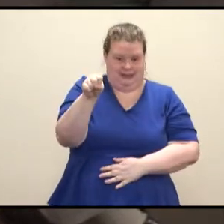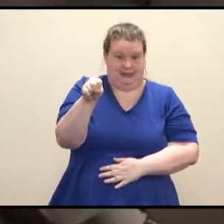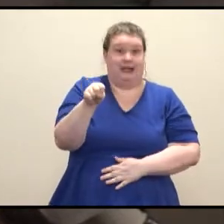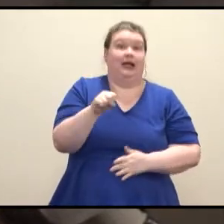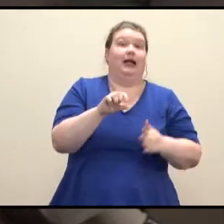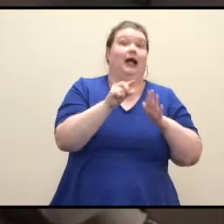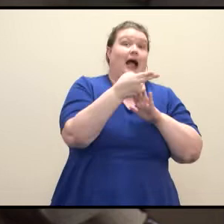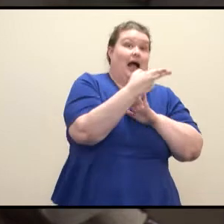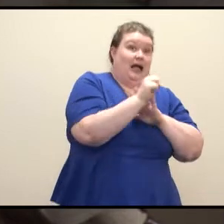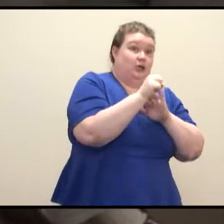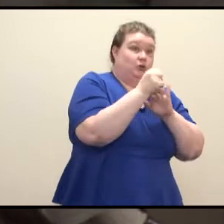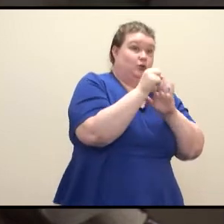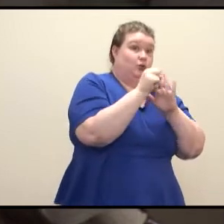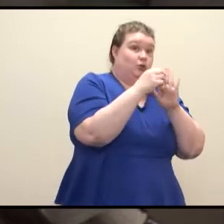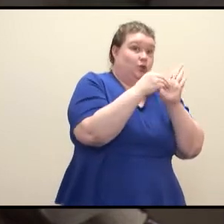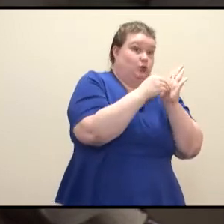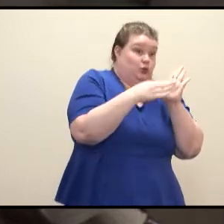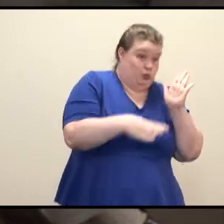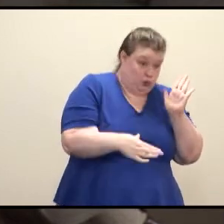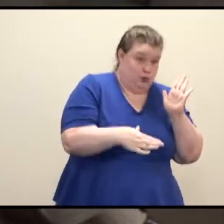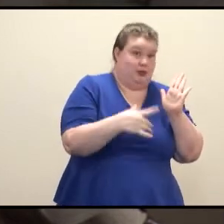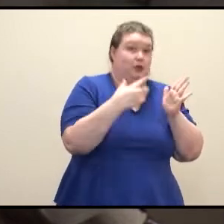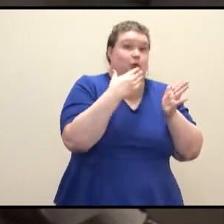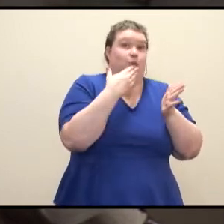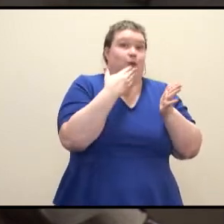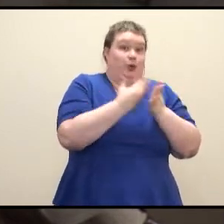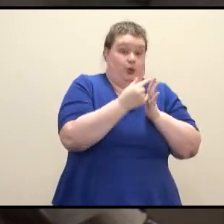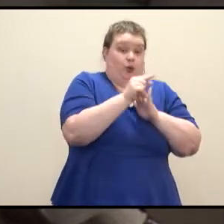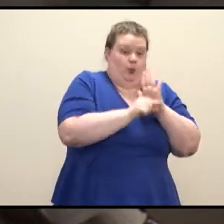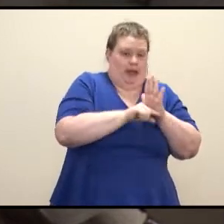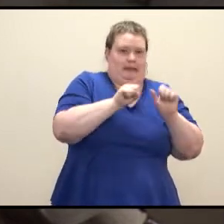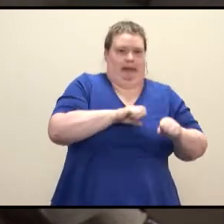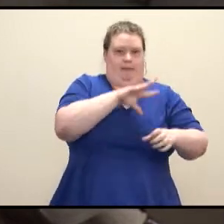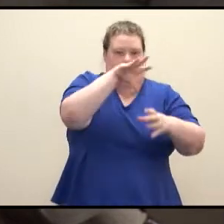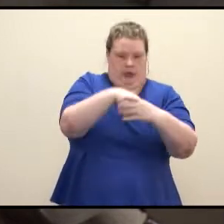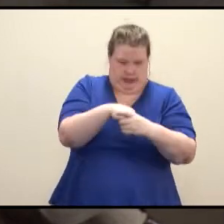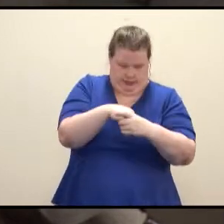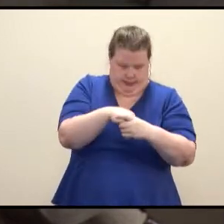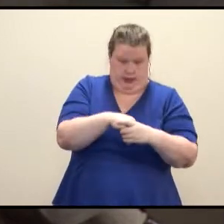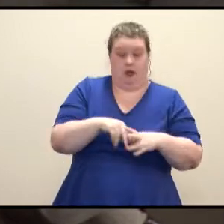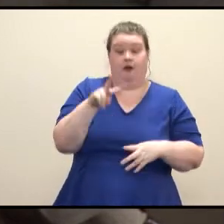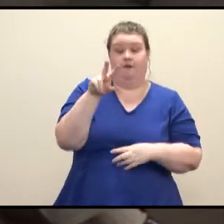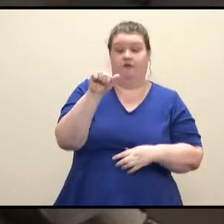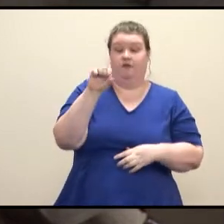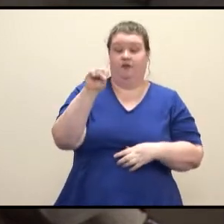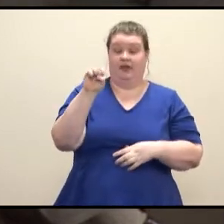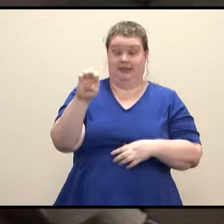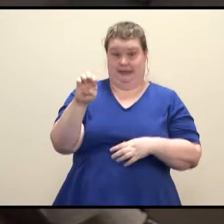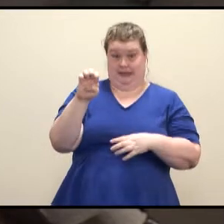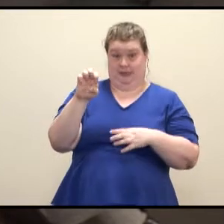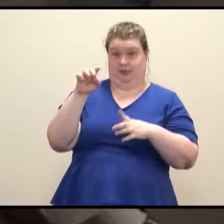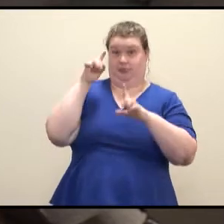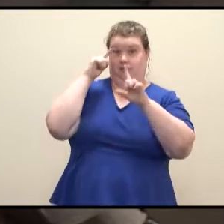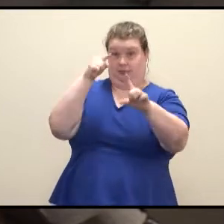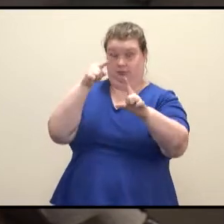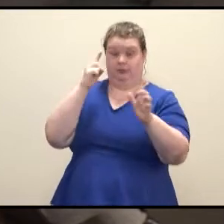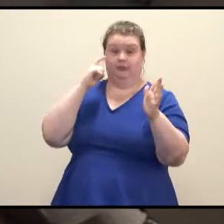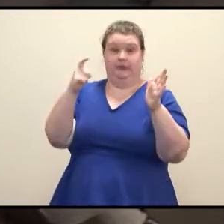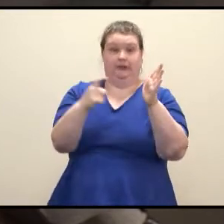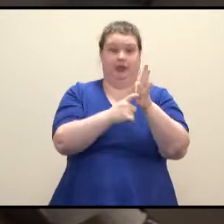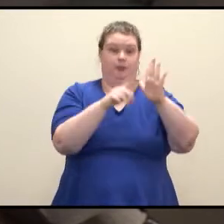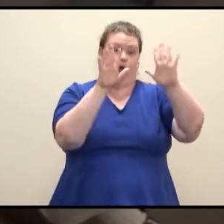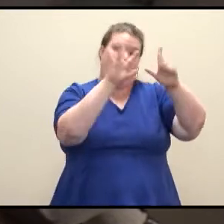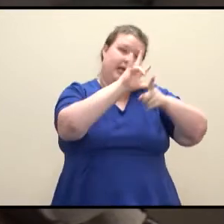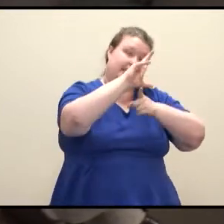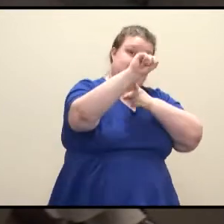grades 9 through 12 from throughout the Texas can participate. VASE's mission is to recognize exemplary student achievement in visual arts